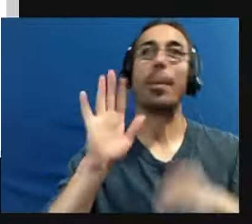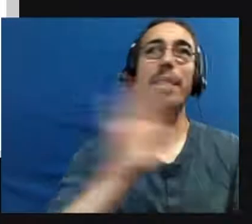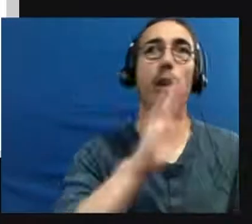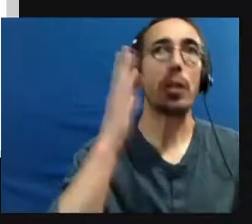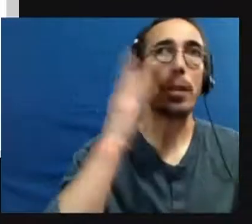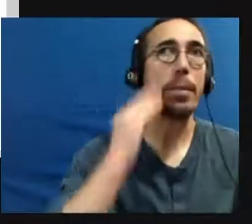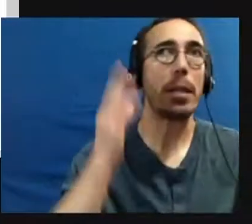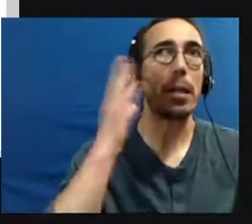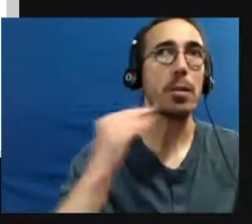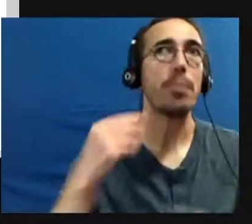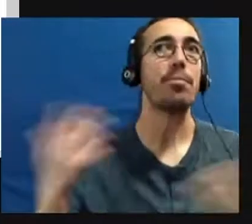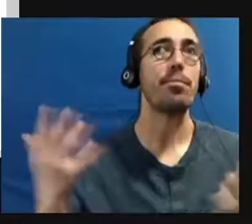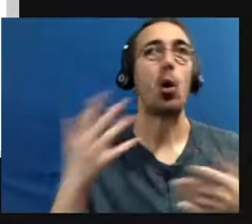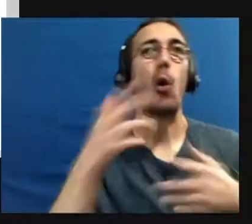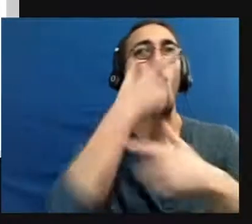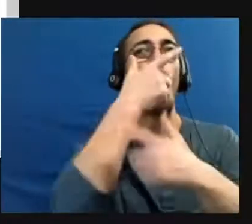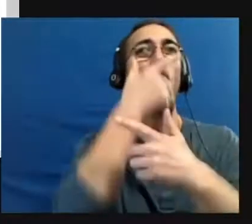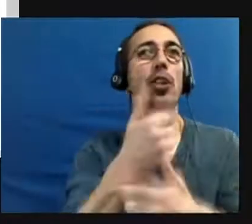film.